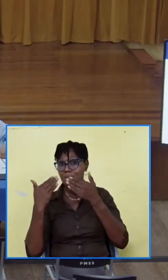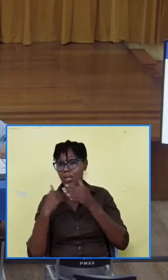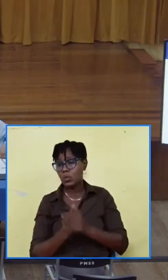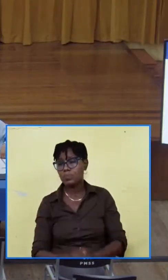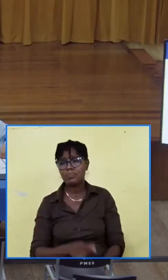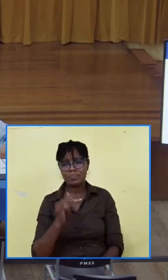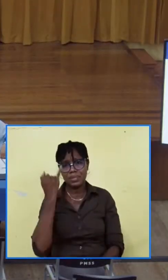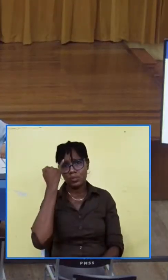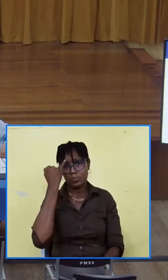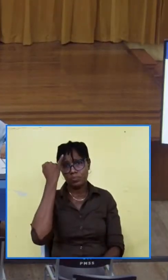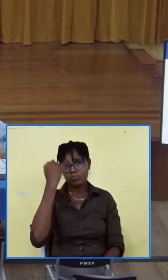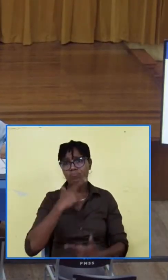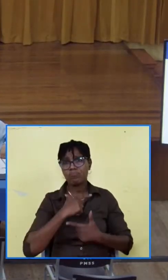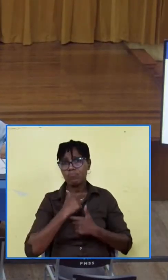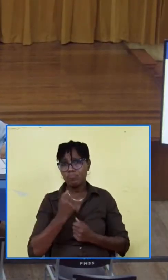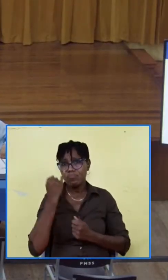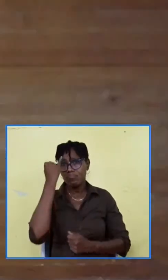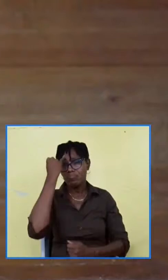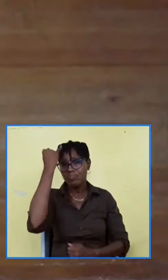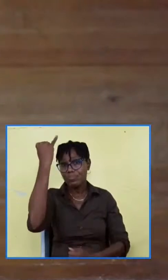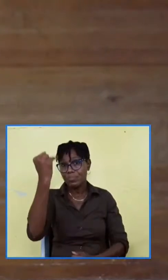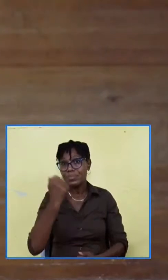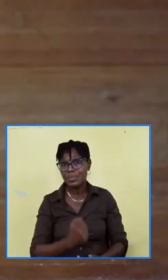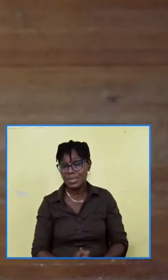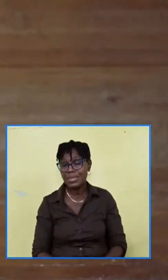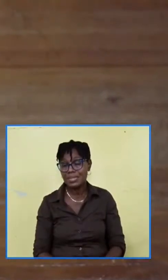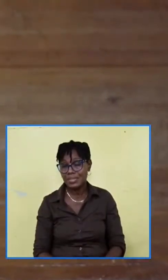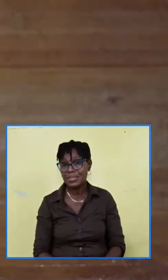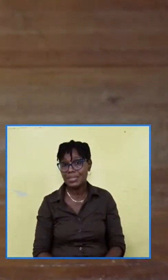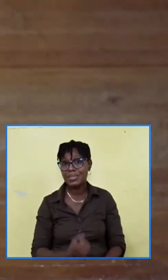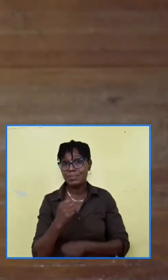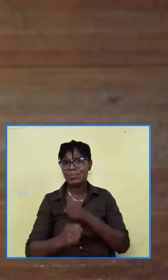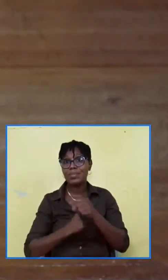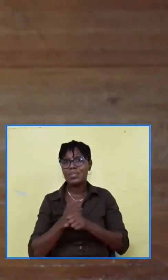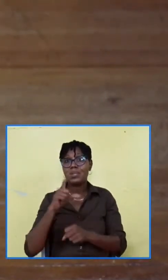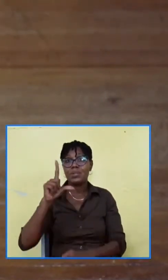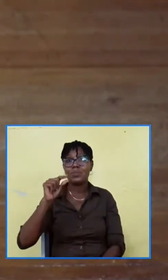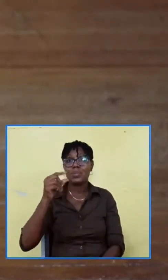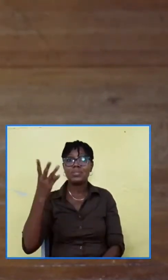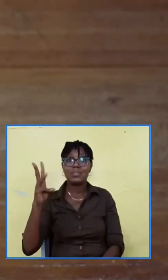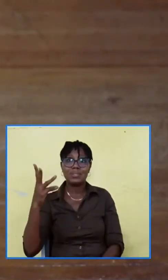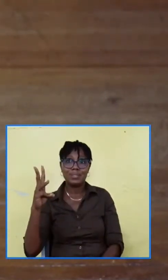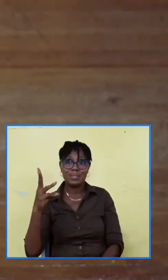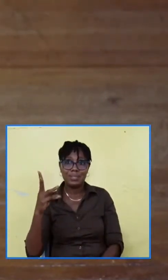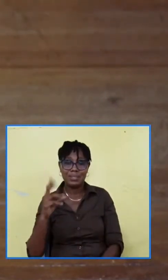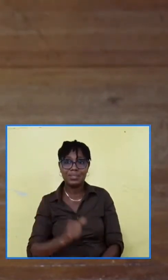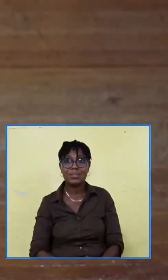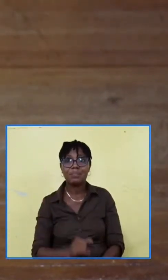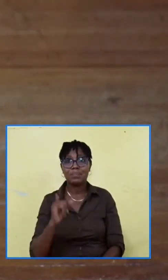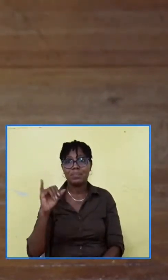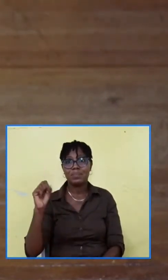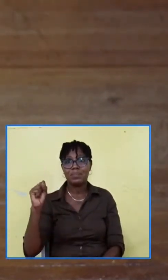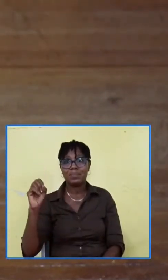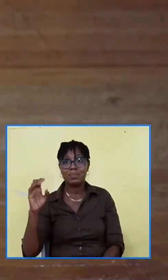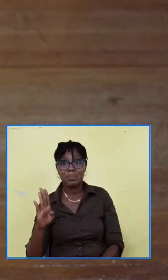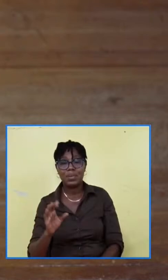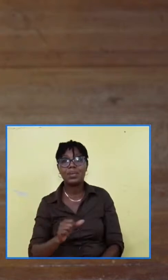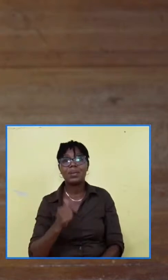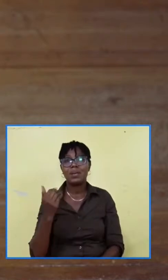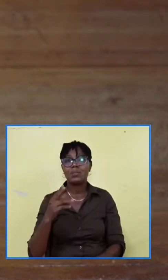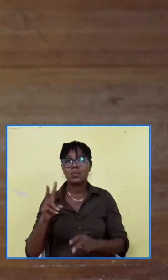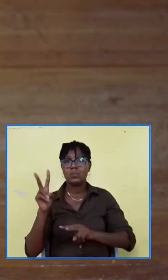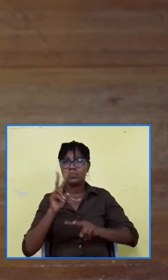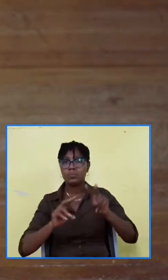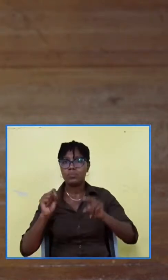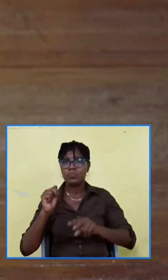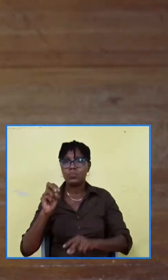And I guess my homework, or our homework, so in 2016, the IDB and the BSS did a living conditions survey, right? The